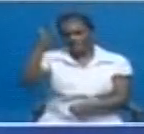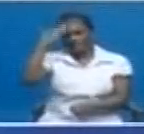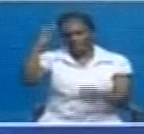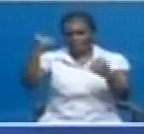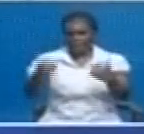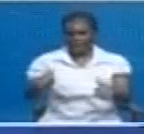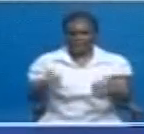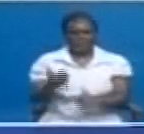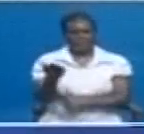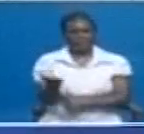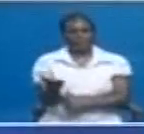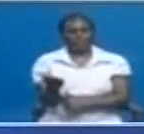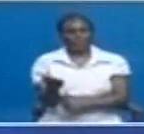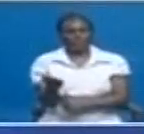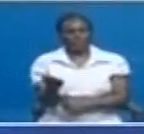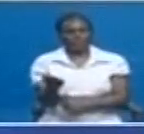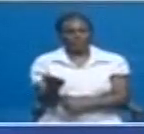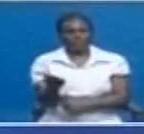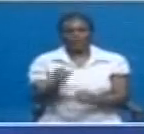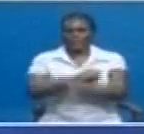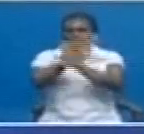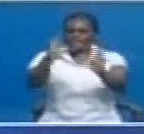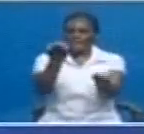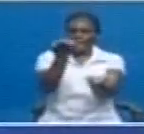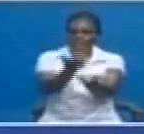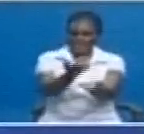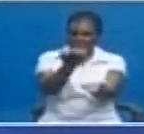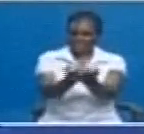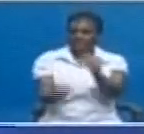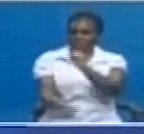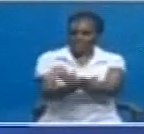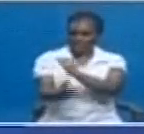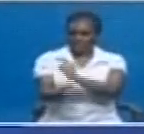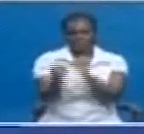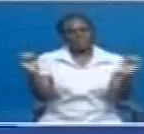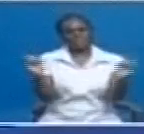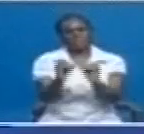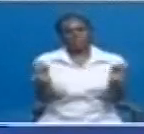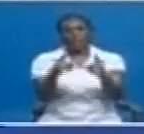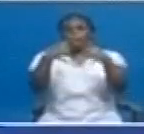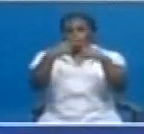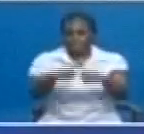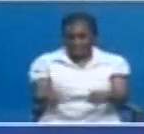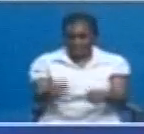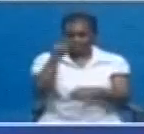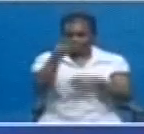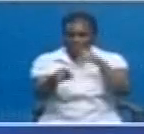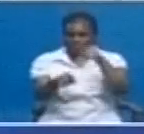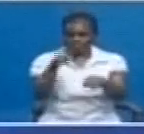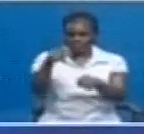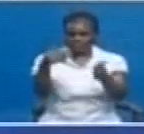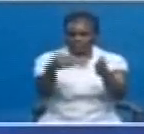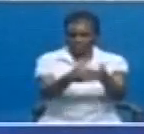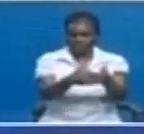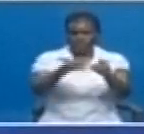what we are dealing with. There's no clear evidence to explain the Sunday Times and ARD reports, but the allegations are the latest setback